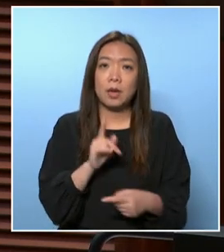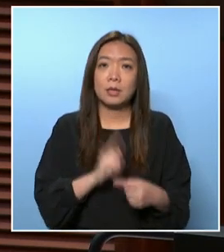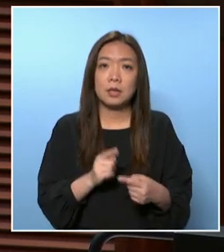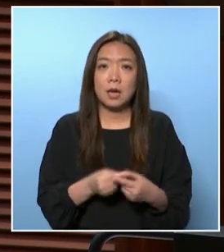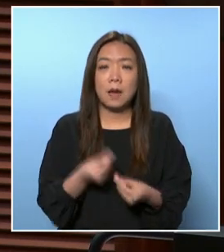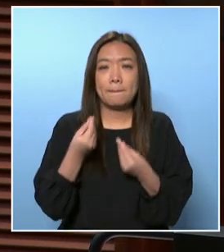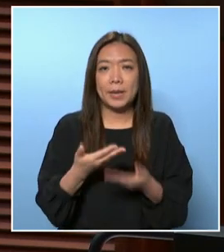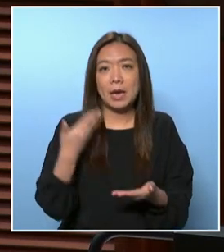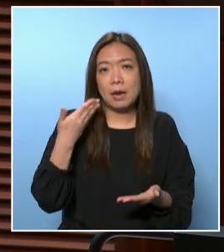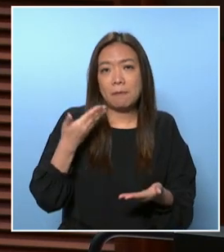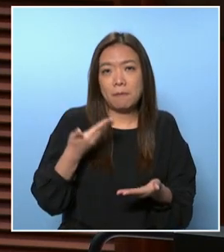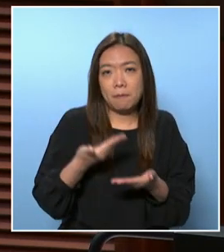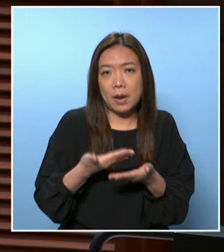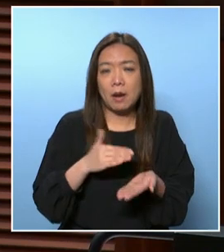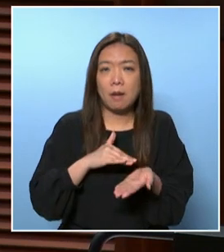that